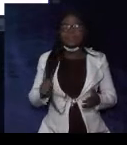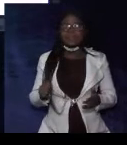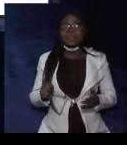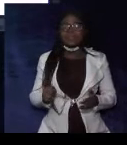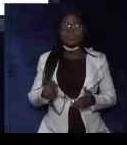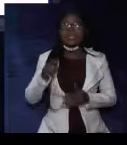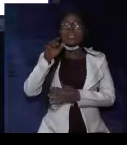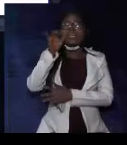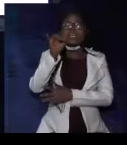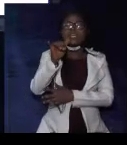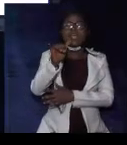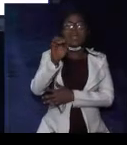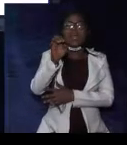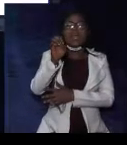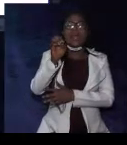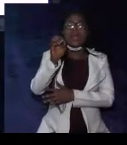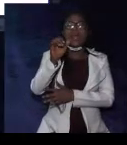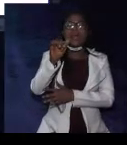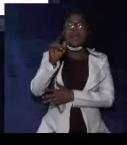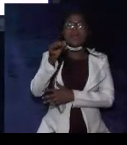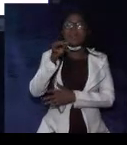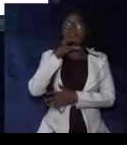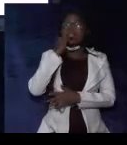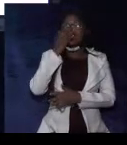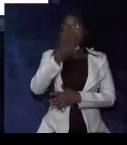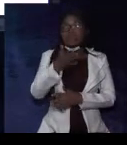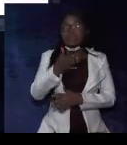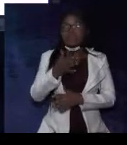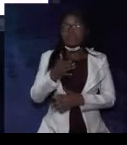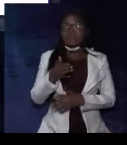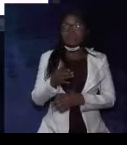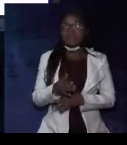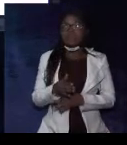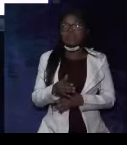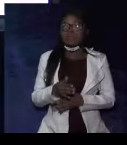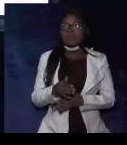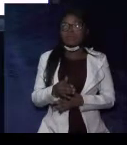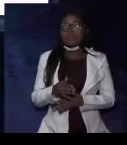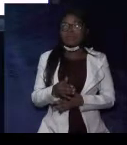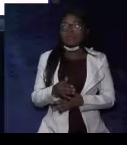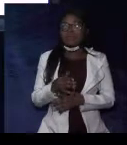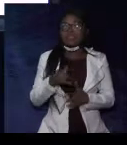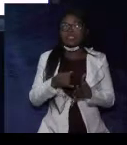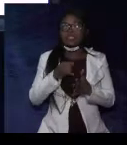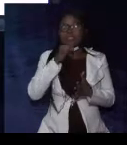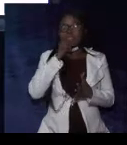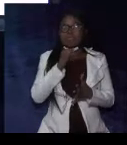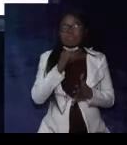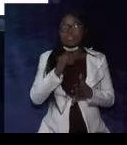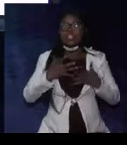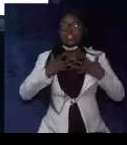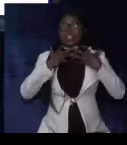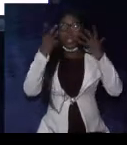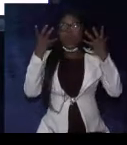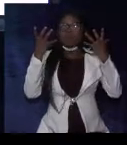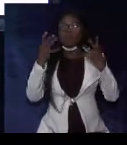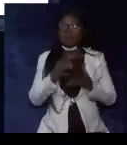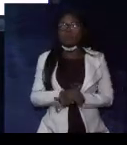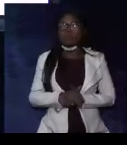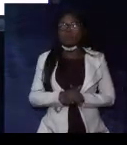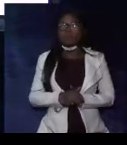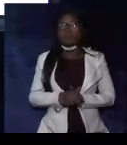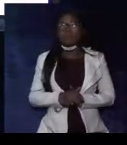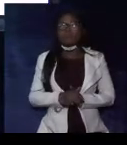for yell? Yes, it is there. It is color-coded. It is